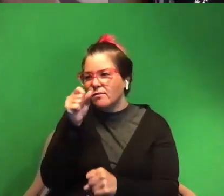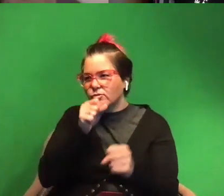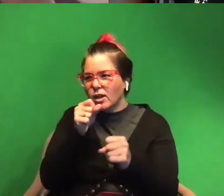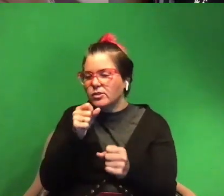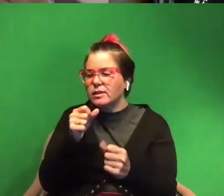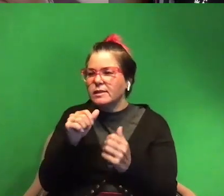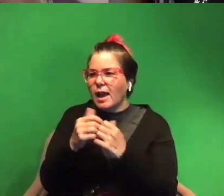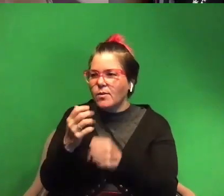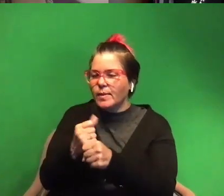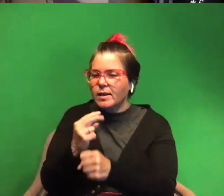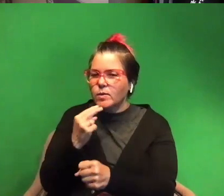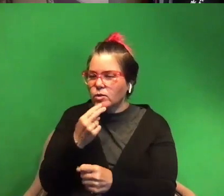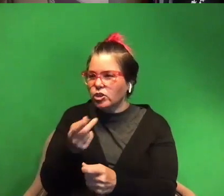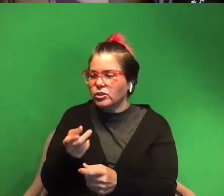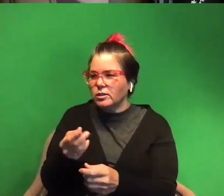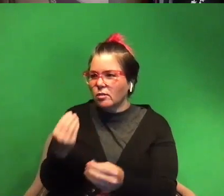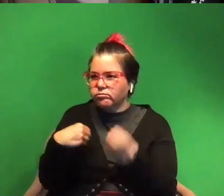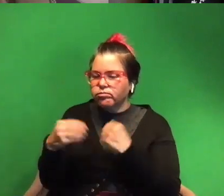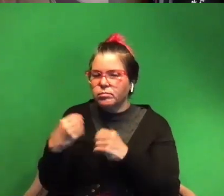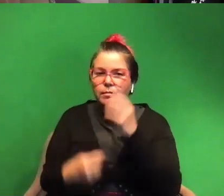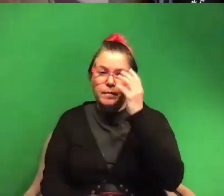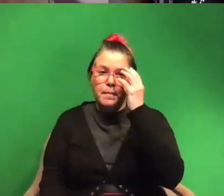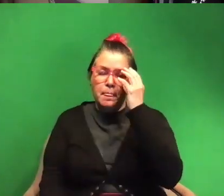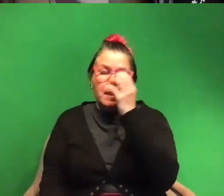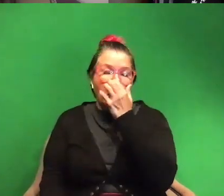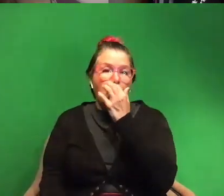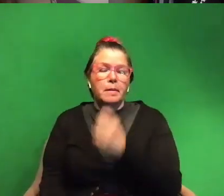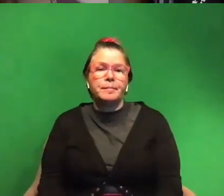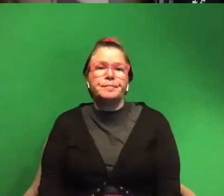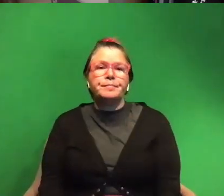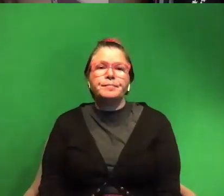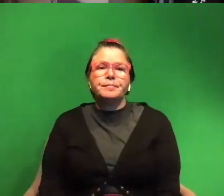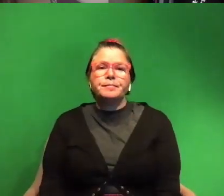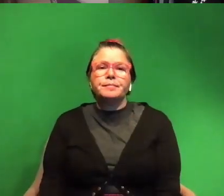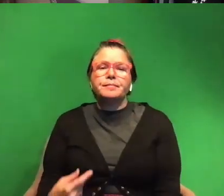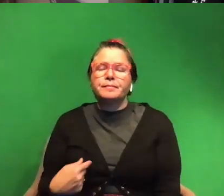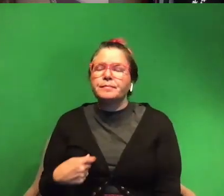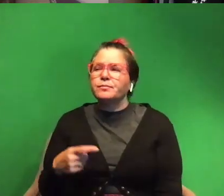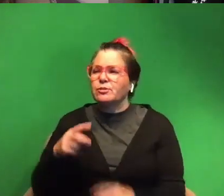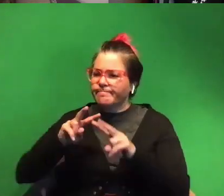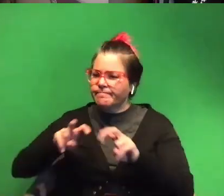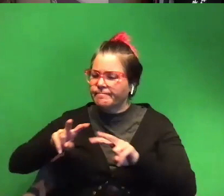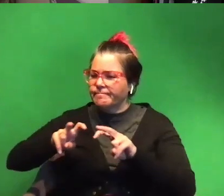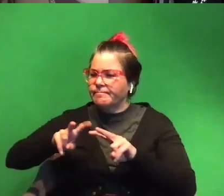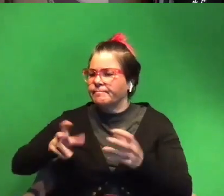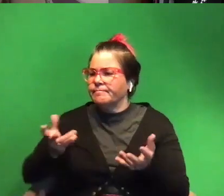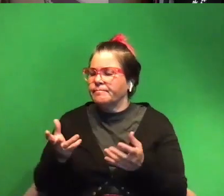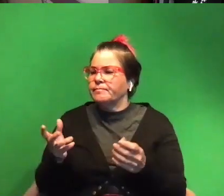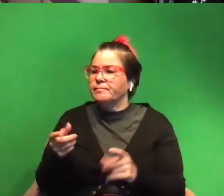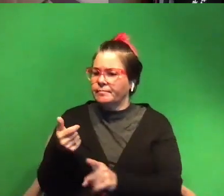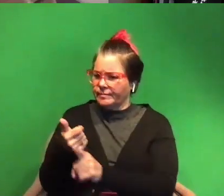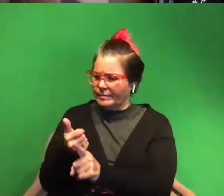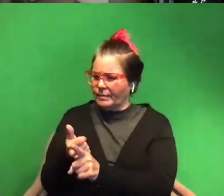getting nutrition into their bodies. And one of the things that we were really interested about when we were looking at this coral was, you know, if it